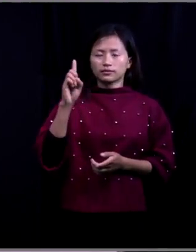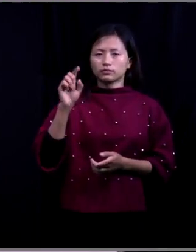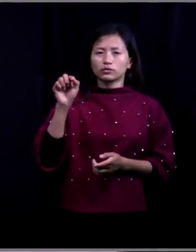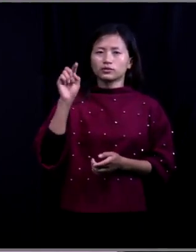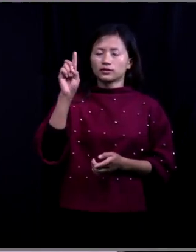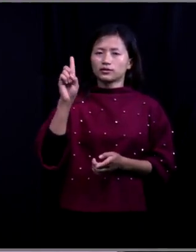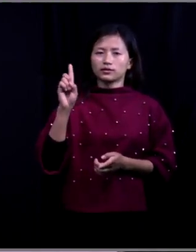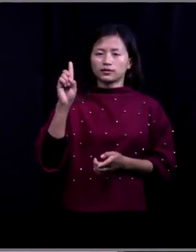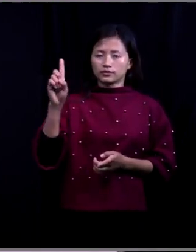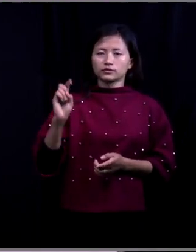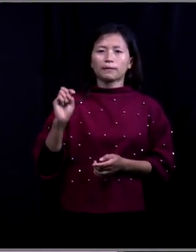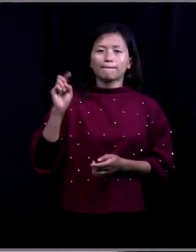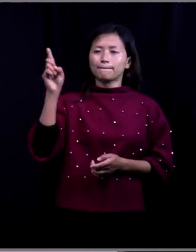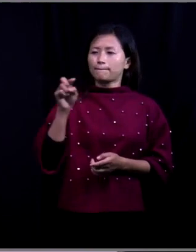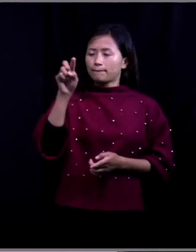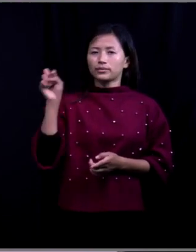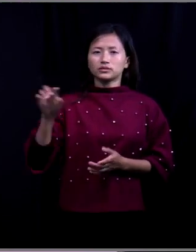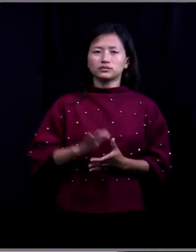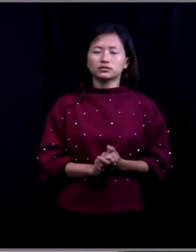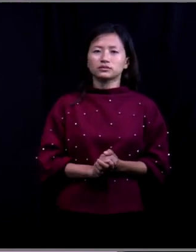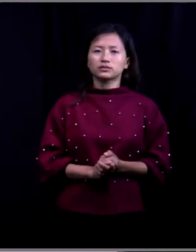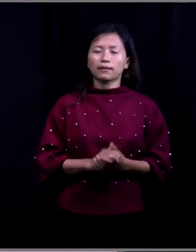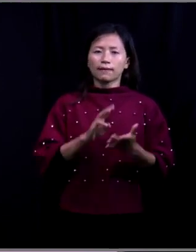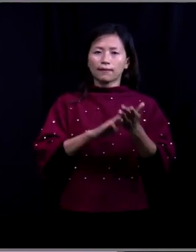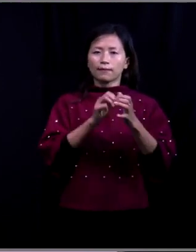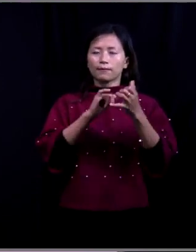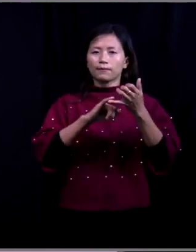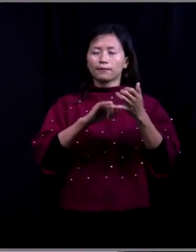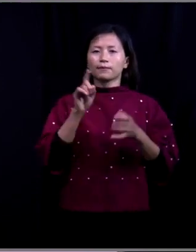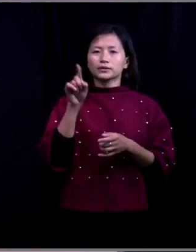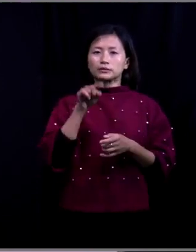11.11%. Then the mass percentage